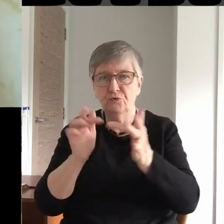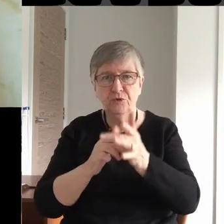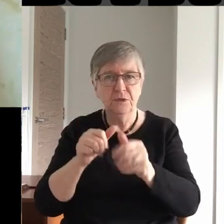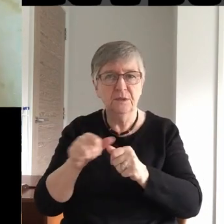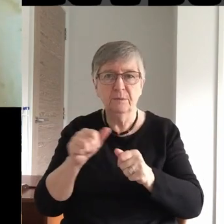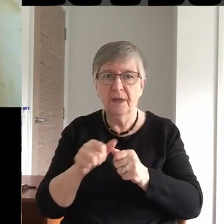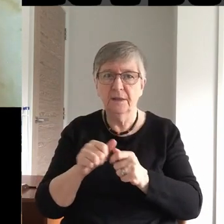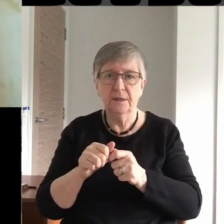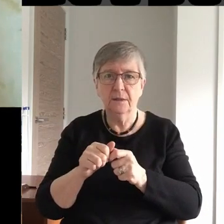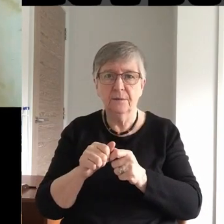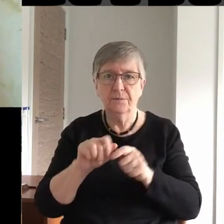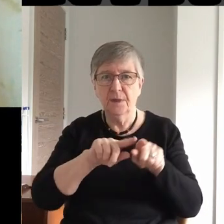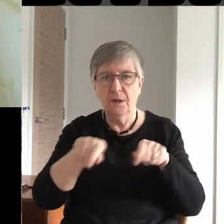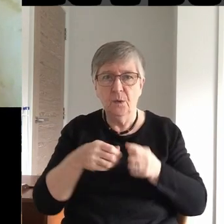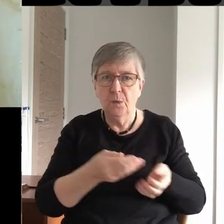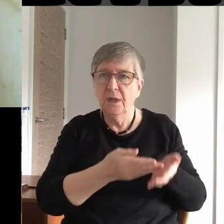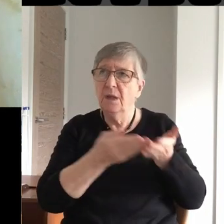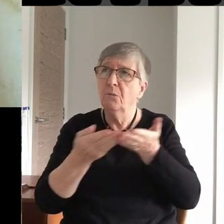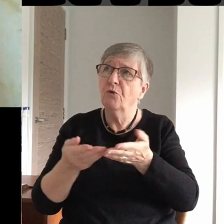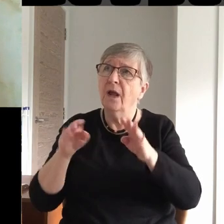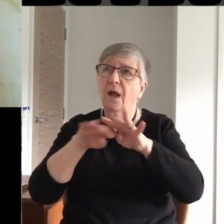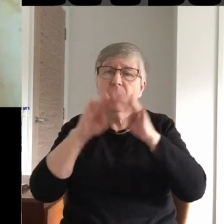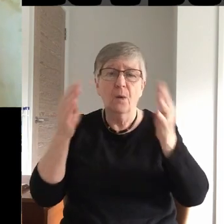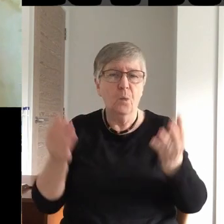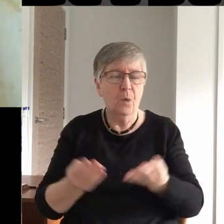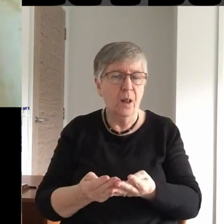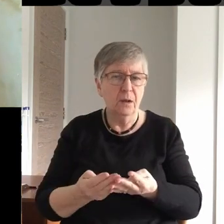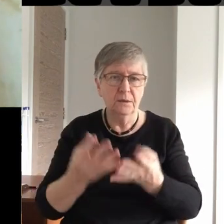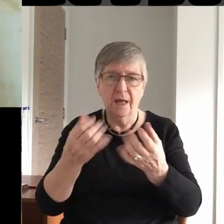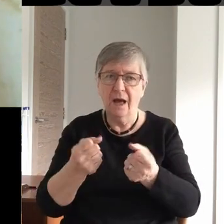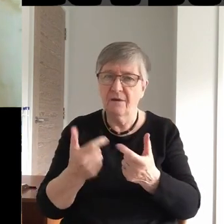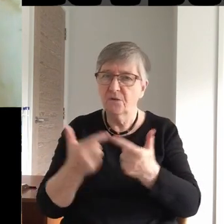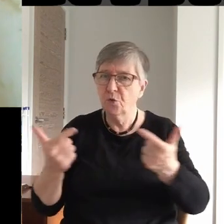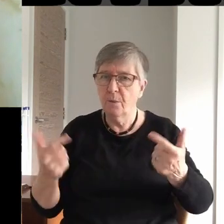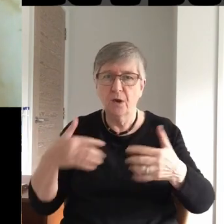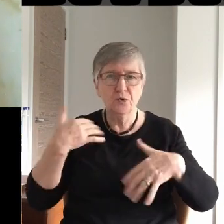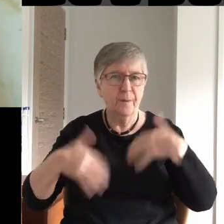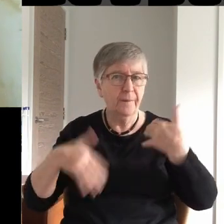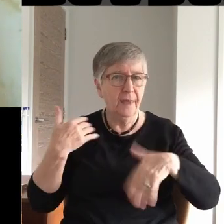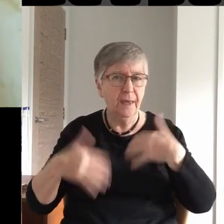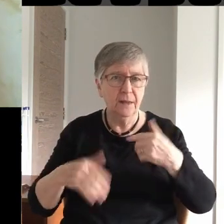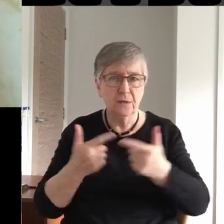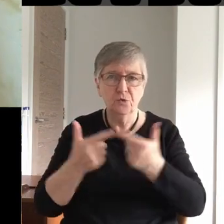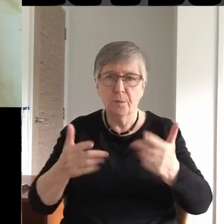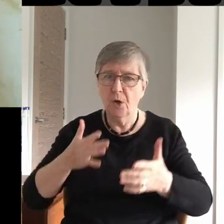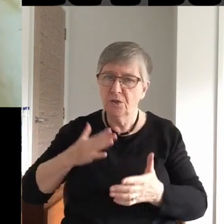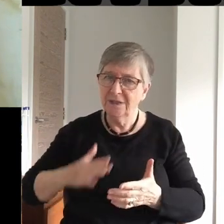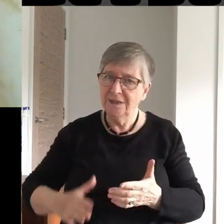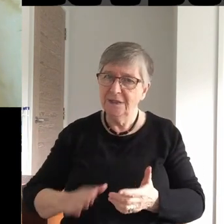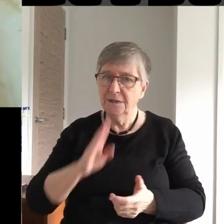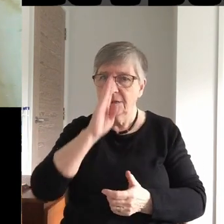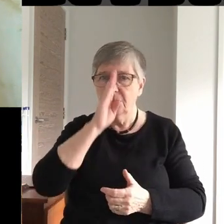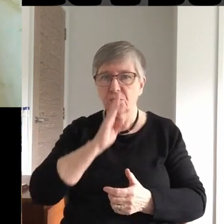We bring to you our world of so much pain, so much need and sorrow.